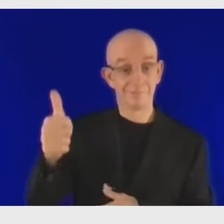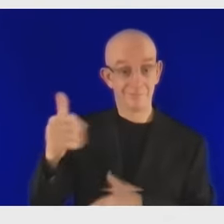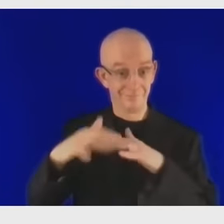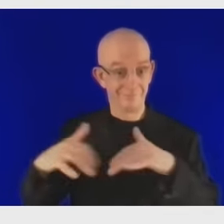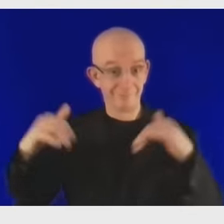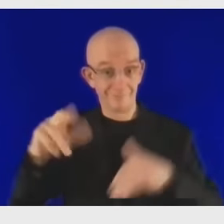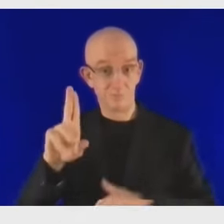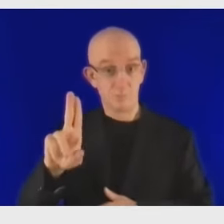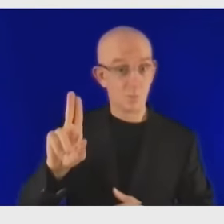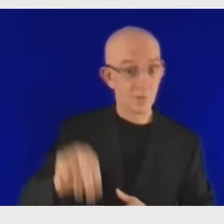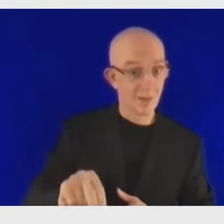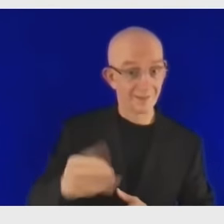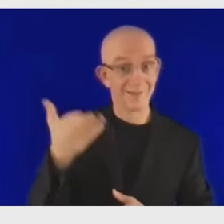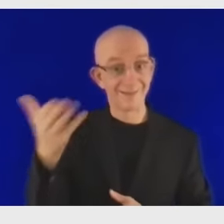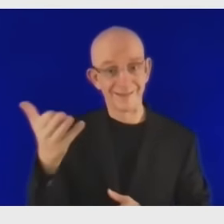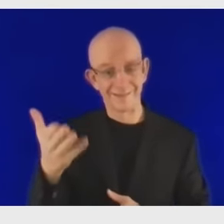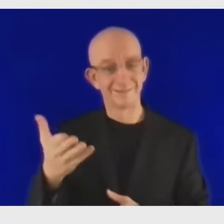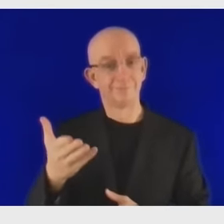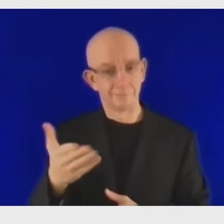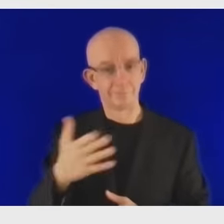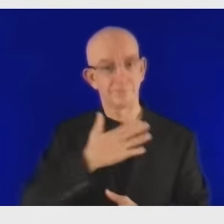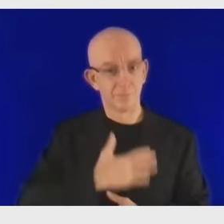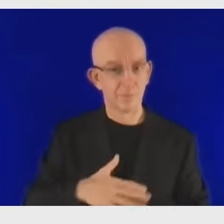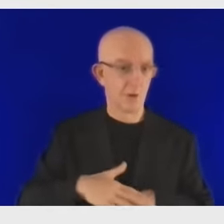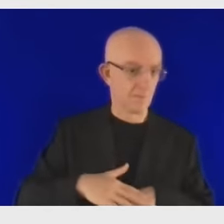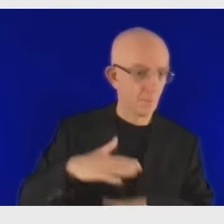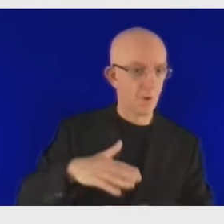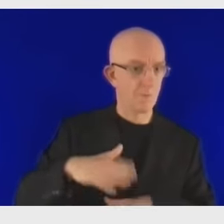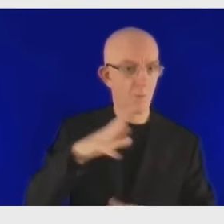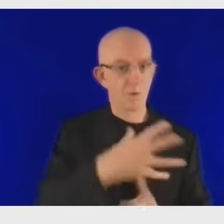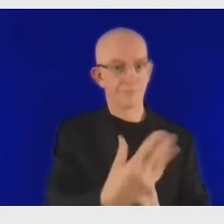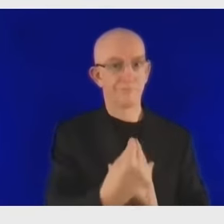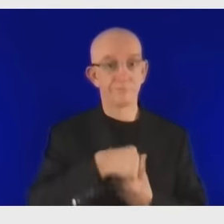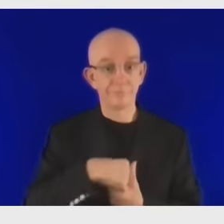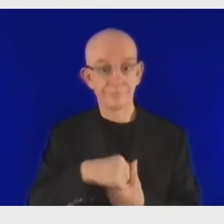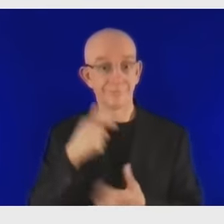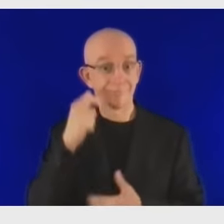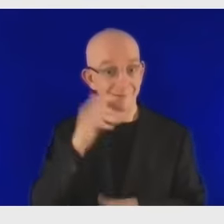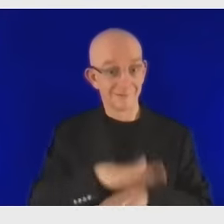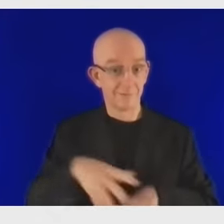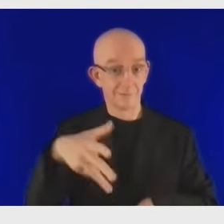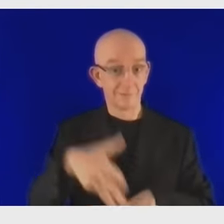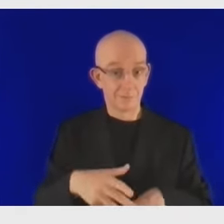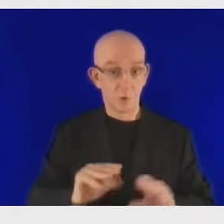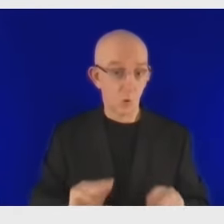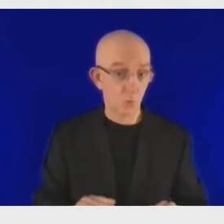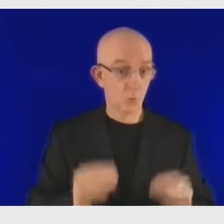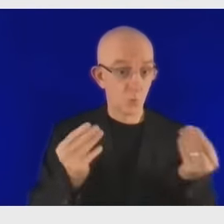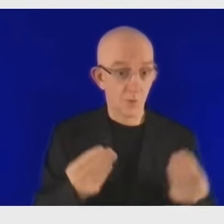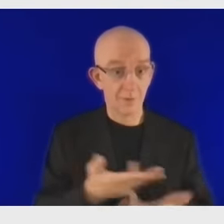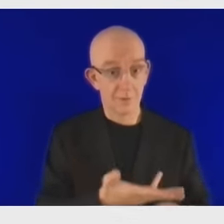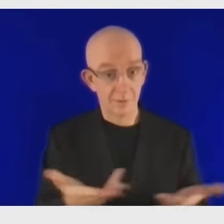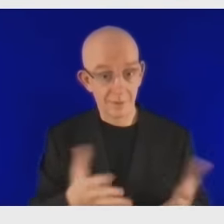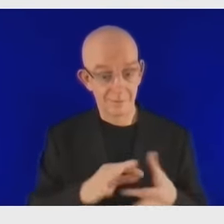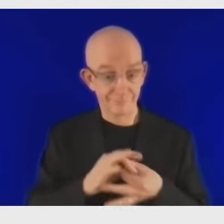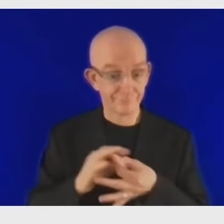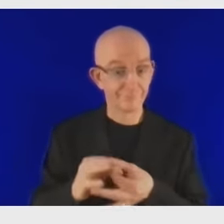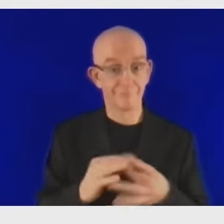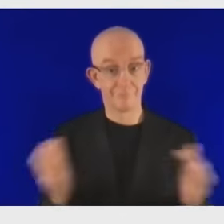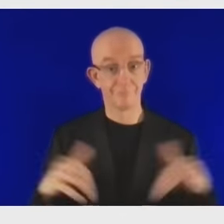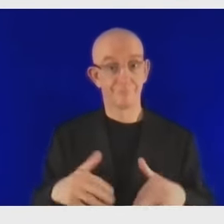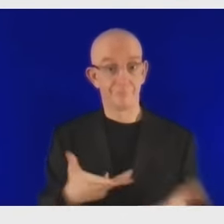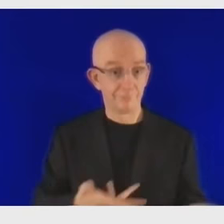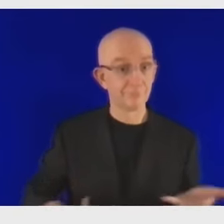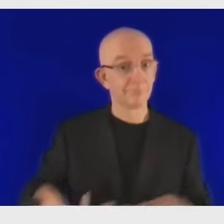youth and youth altogether in the spaces, like as a young researchers from the indigenous communities and as